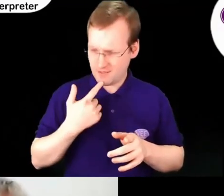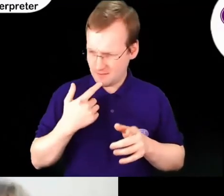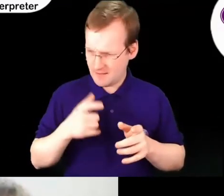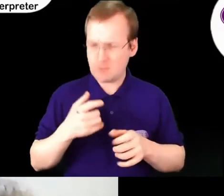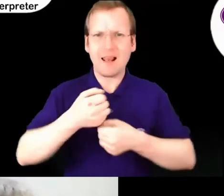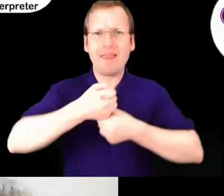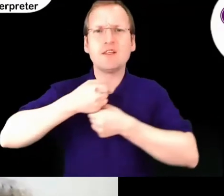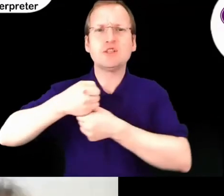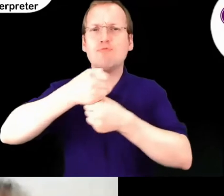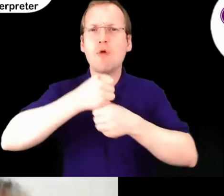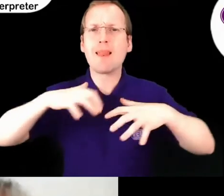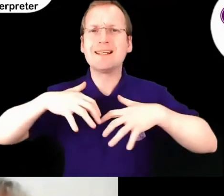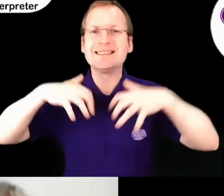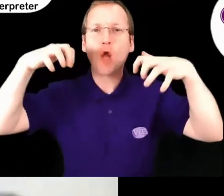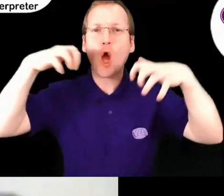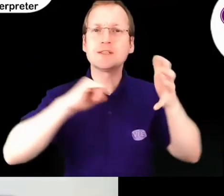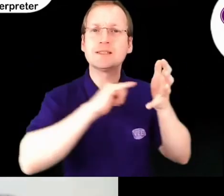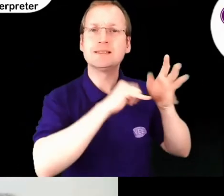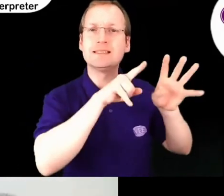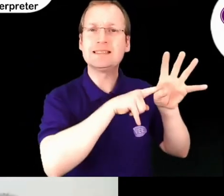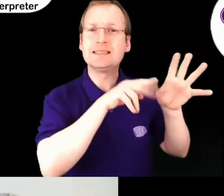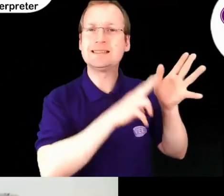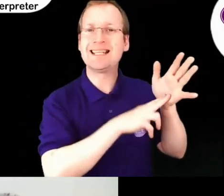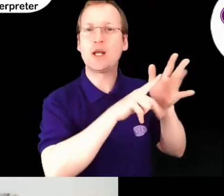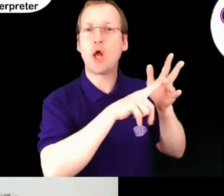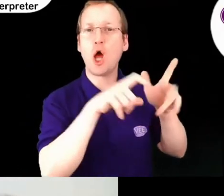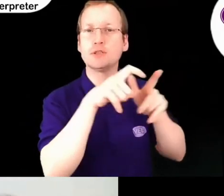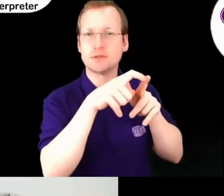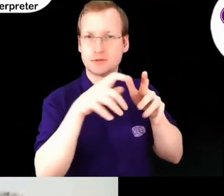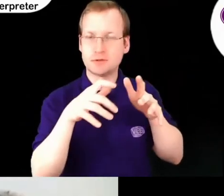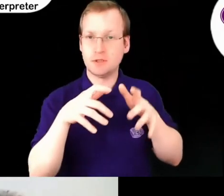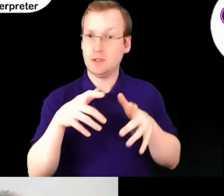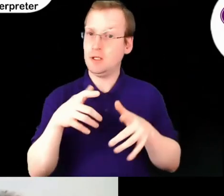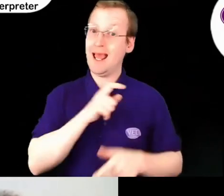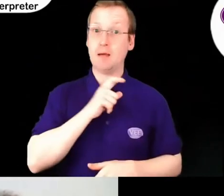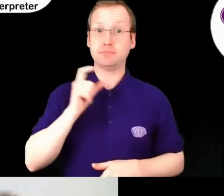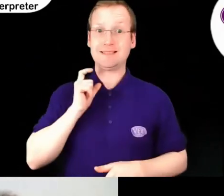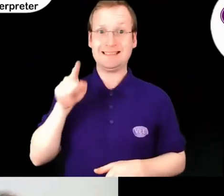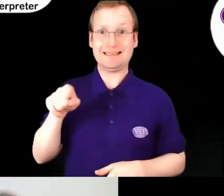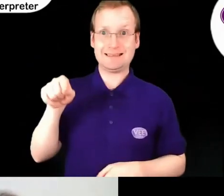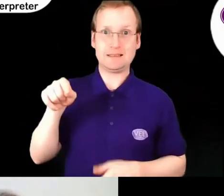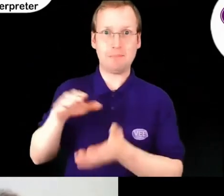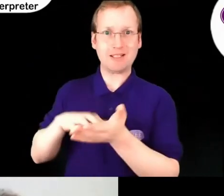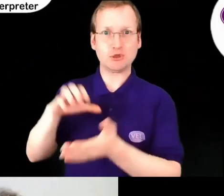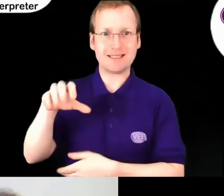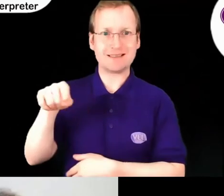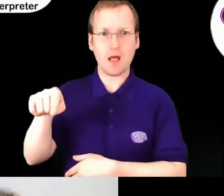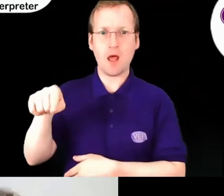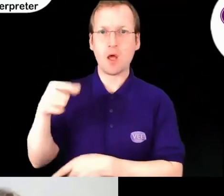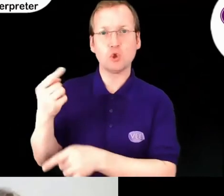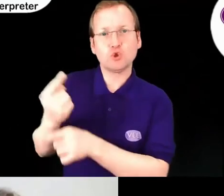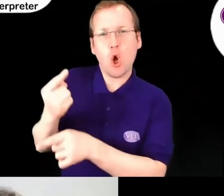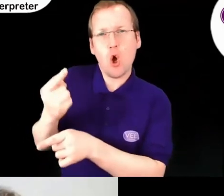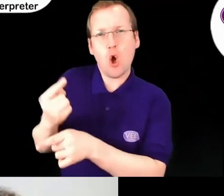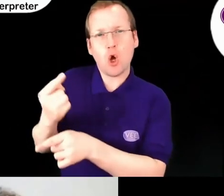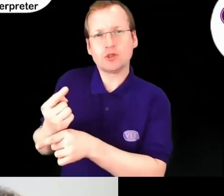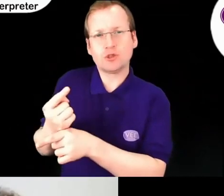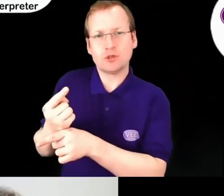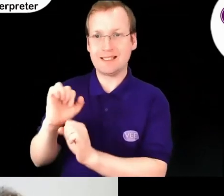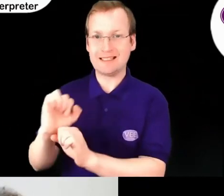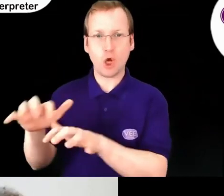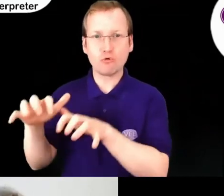General Synod, in which a priest in Manchester spoke of how in his